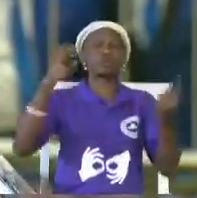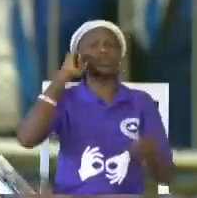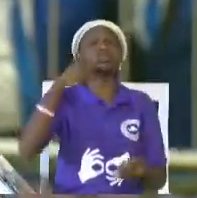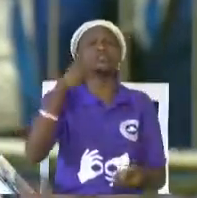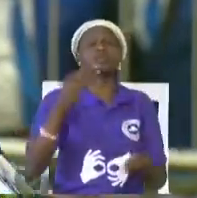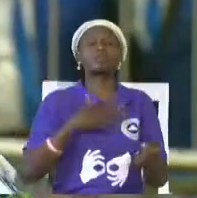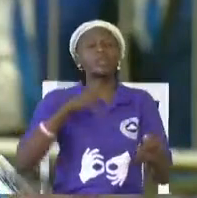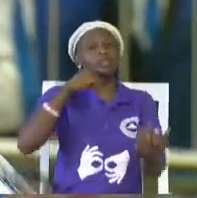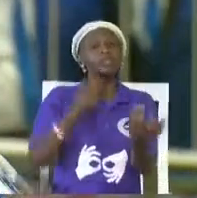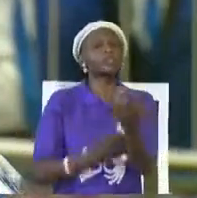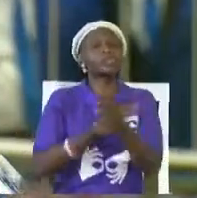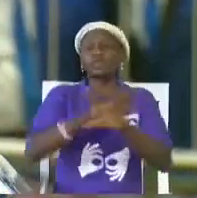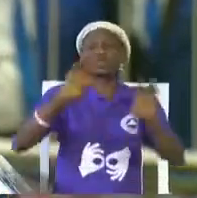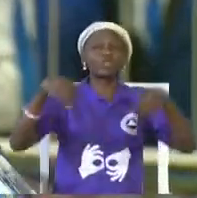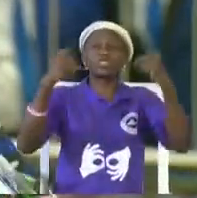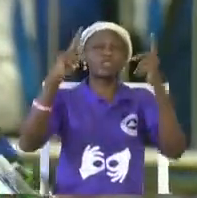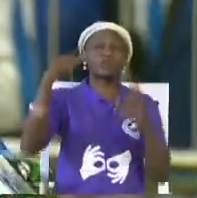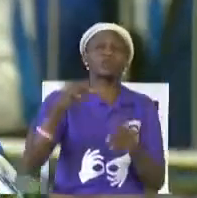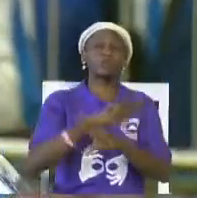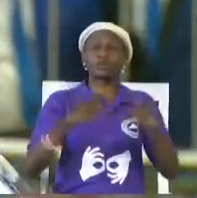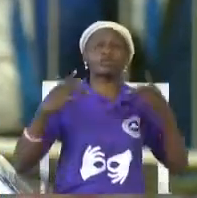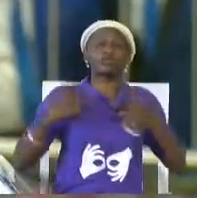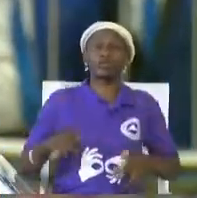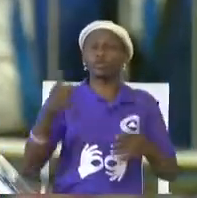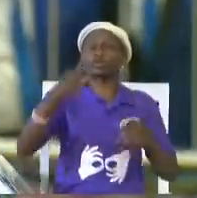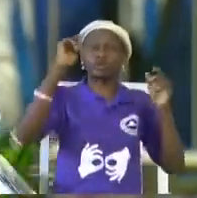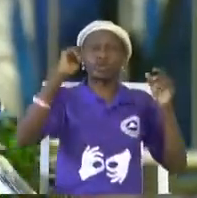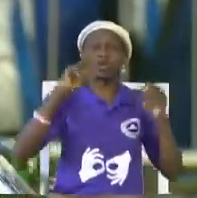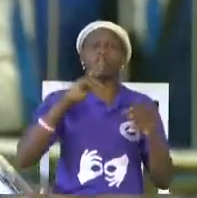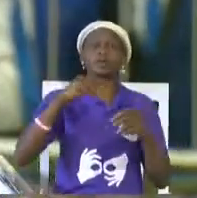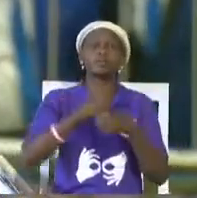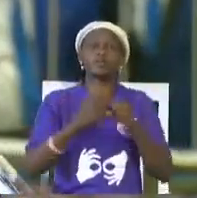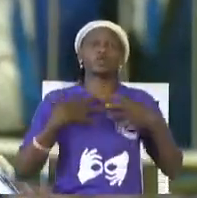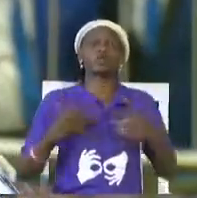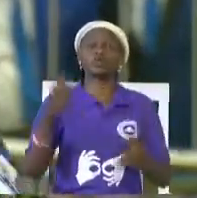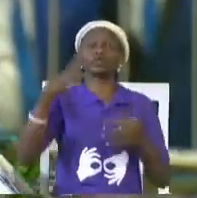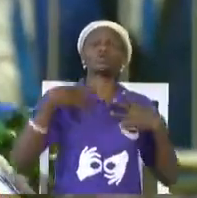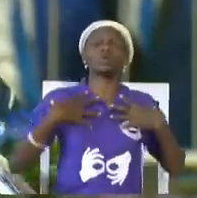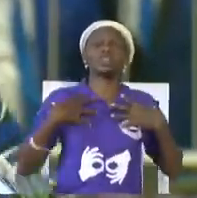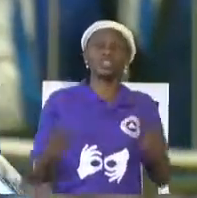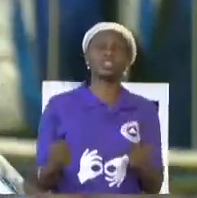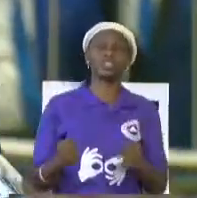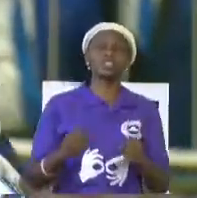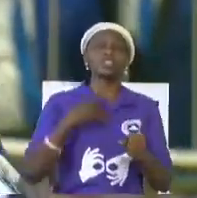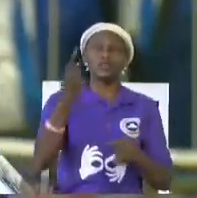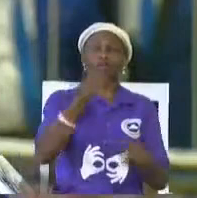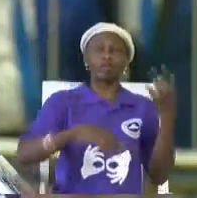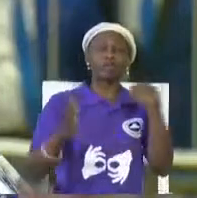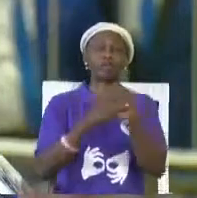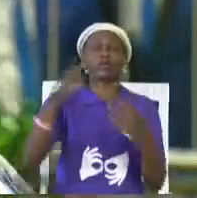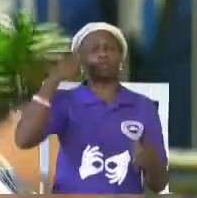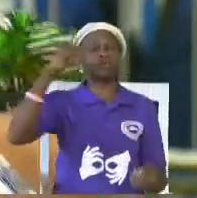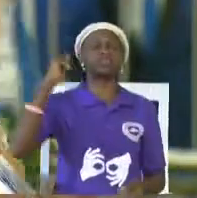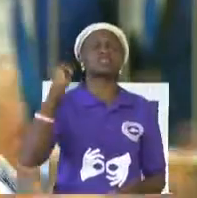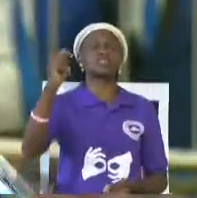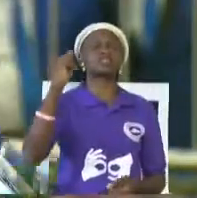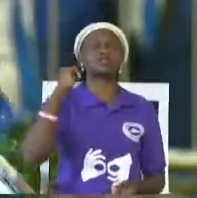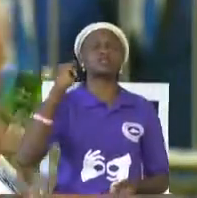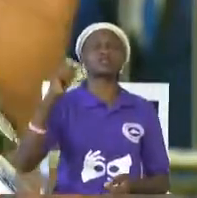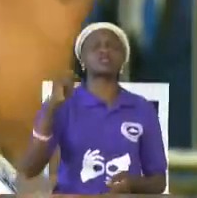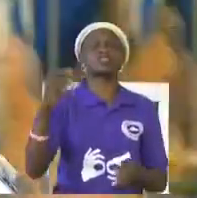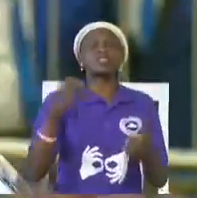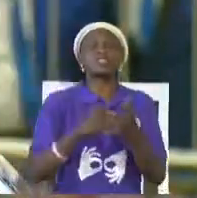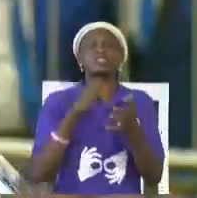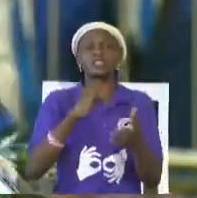"My daughter, don't give up. You are made whole. You are healed, and you will come back for testimony." He turned